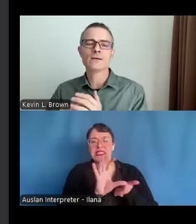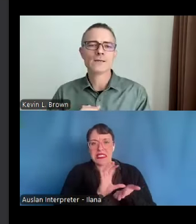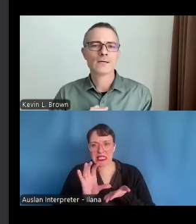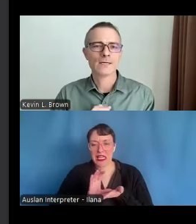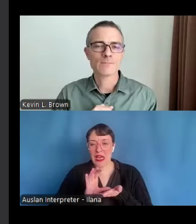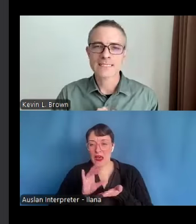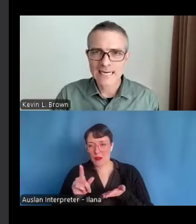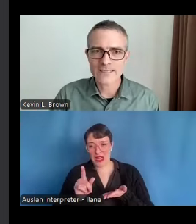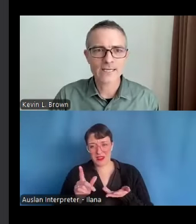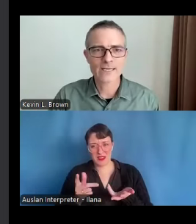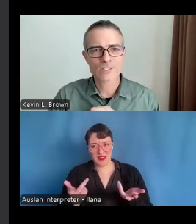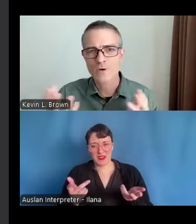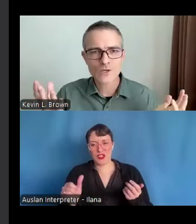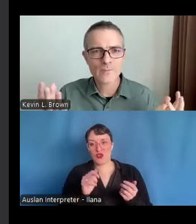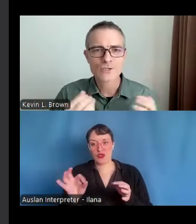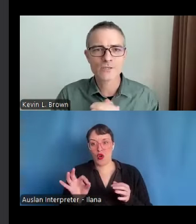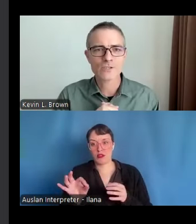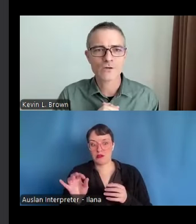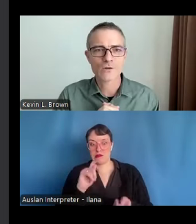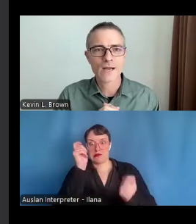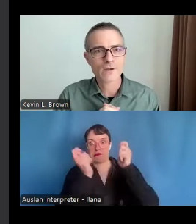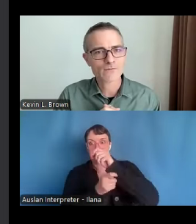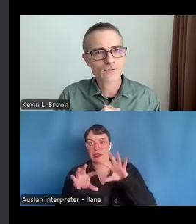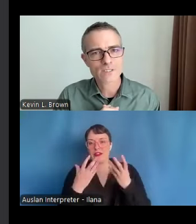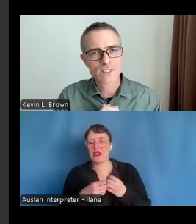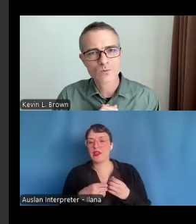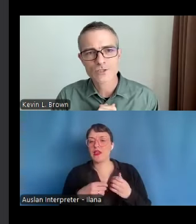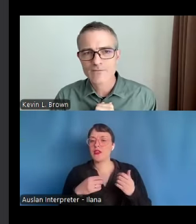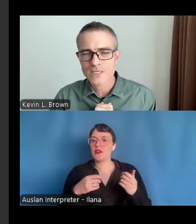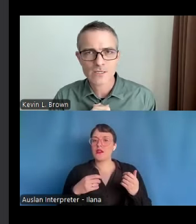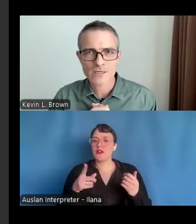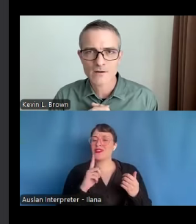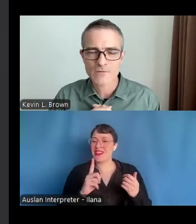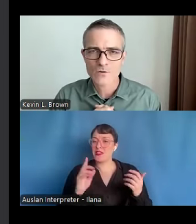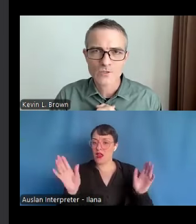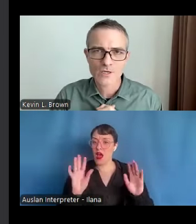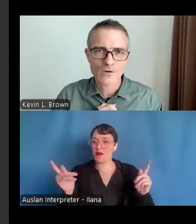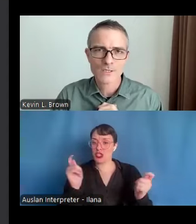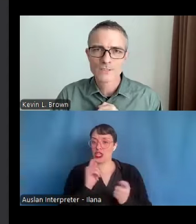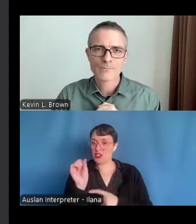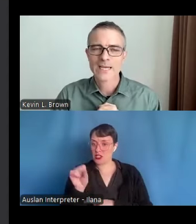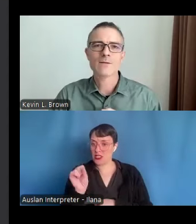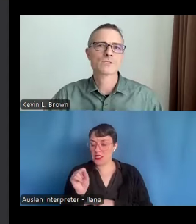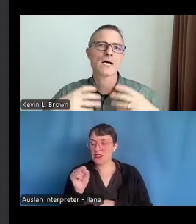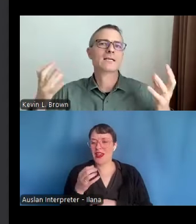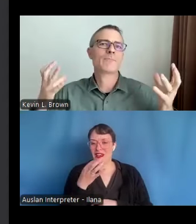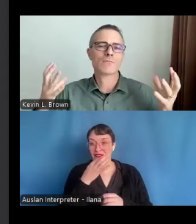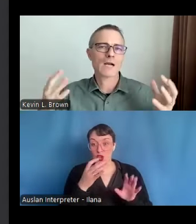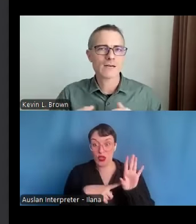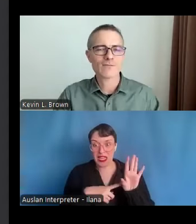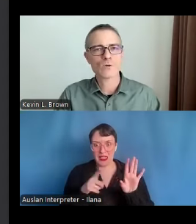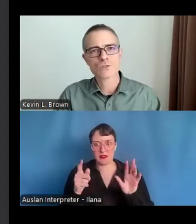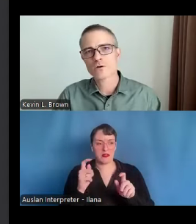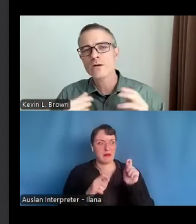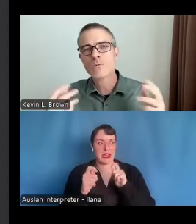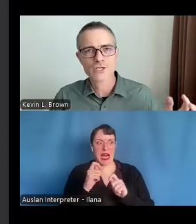lead. Sadly, it is, right? You mentioned, climate, for instance, which obviously a few years ago became just a hot topic, right?